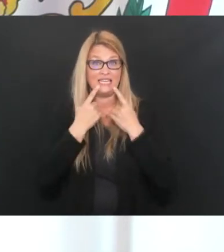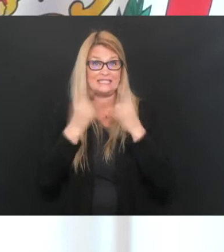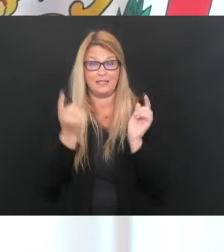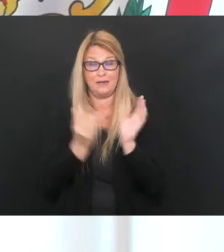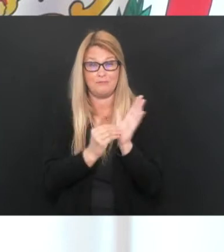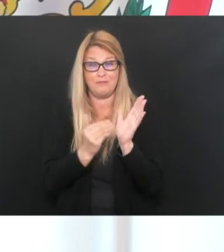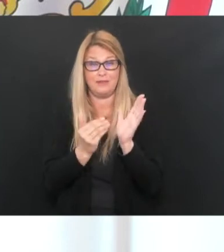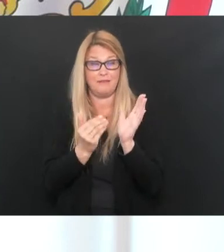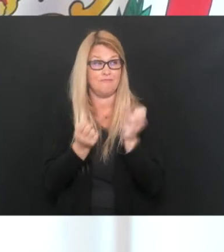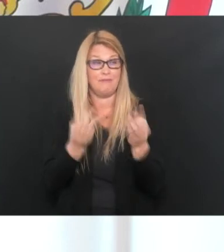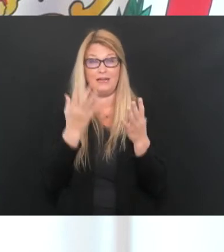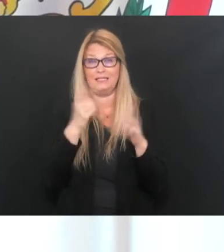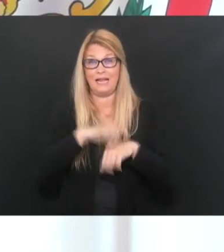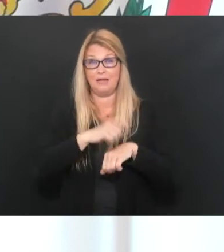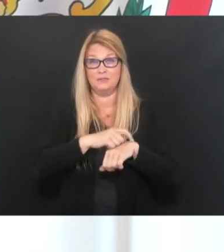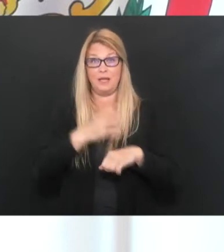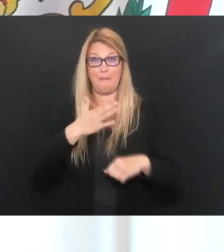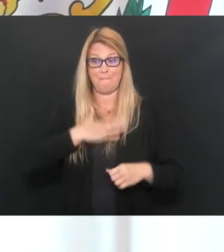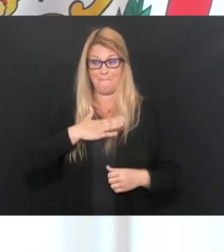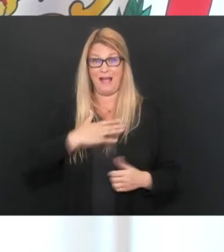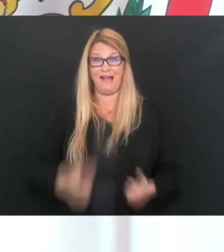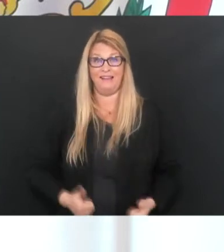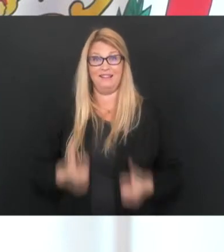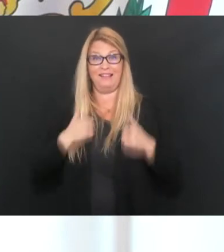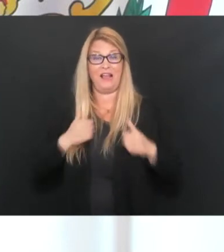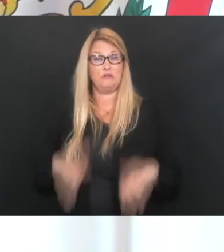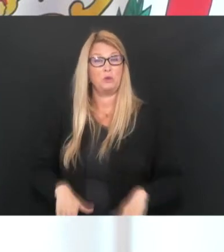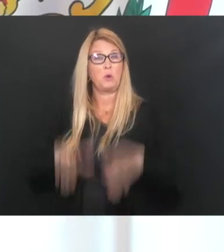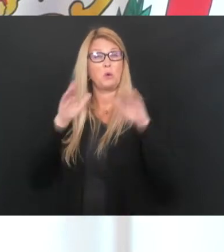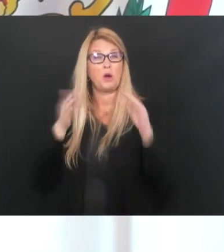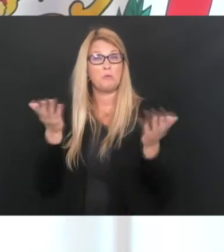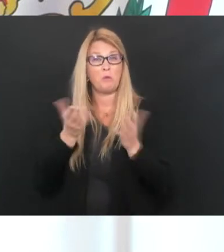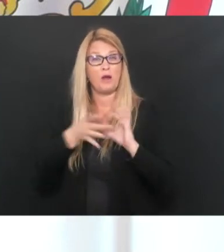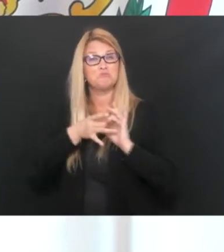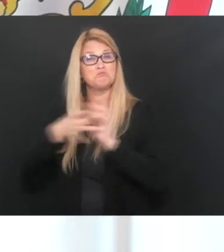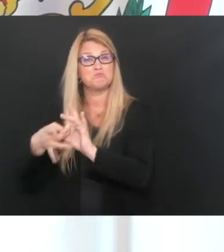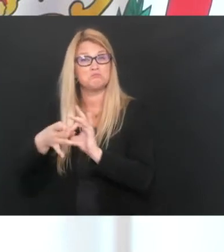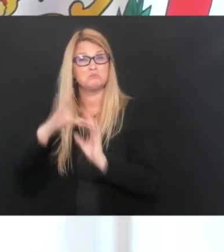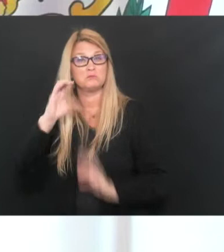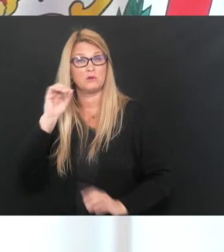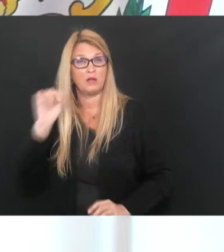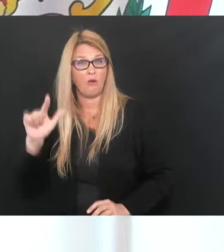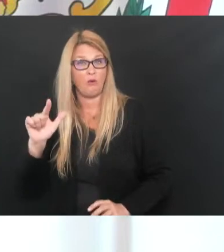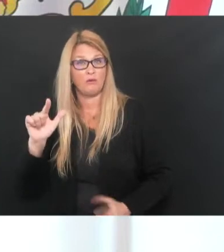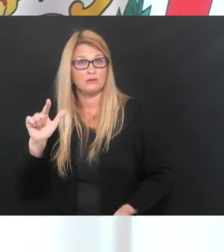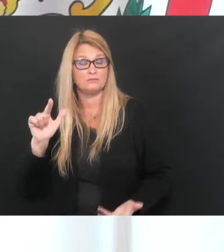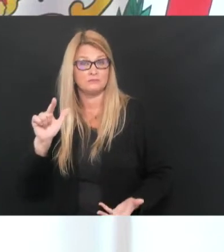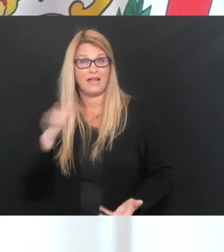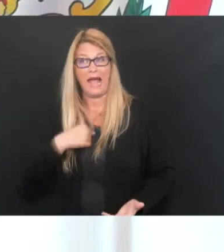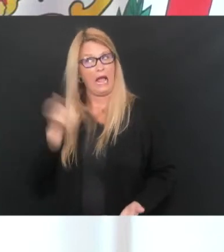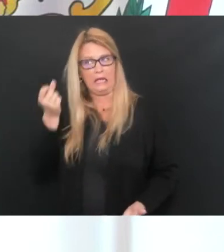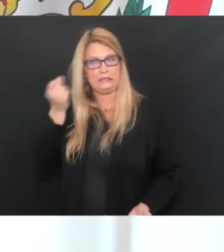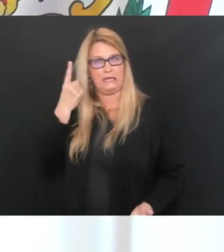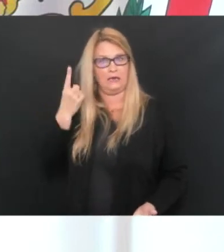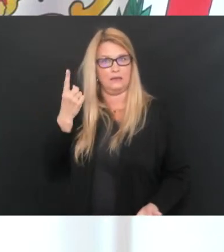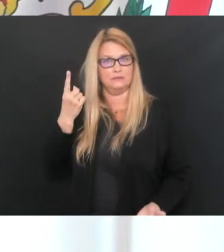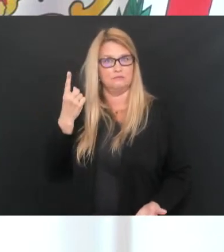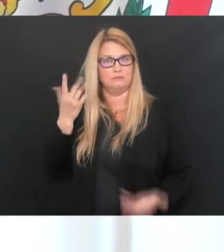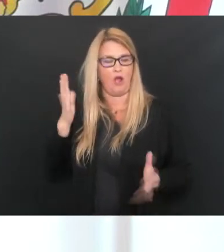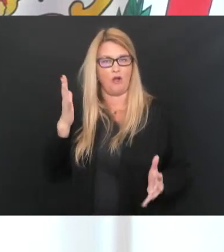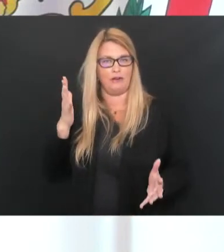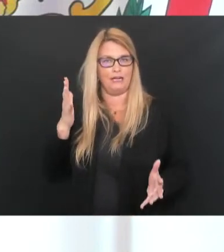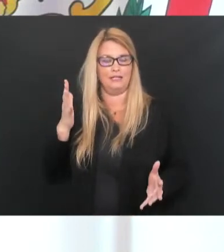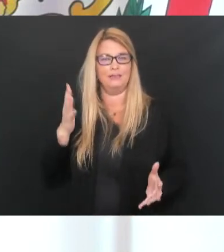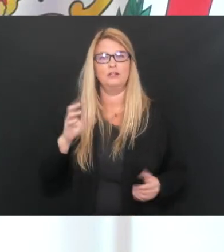I owe my life to coal, and I absolutely get it in every way. And so, with all in me,